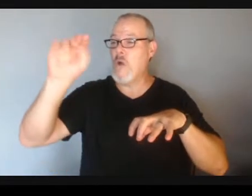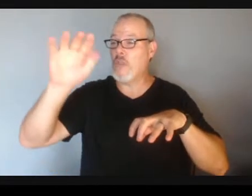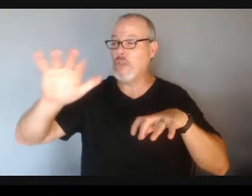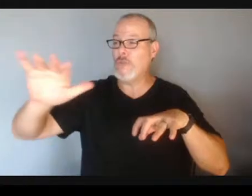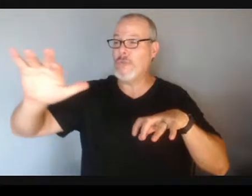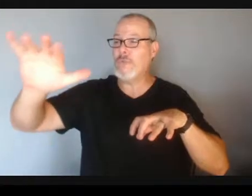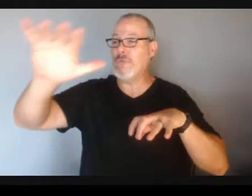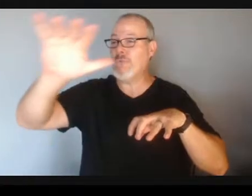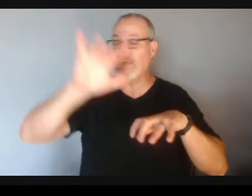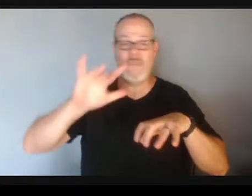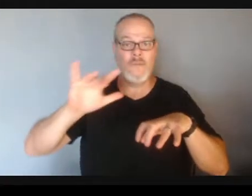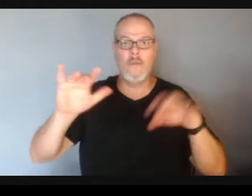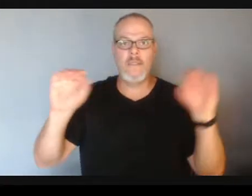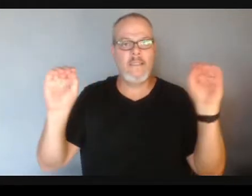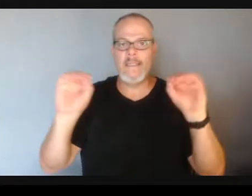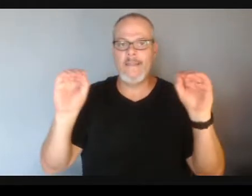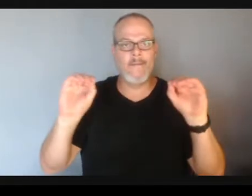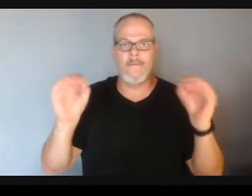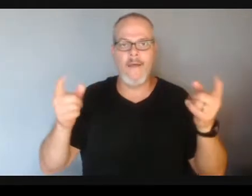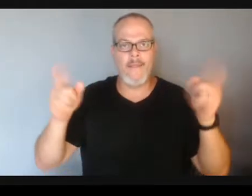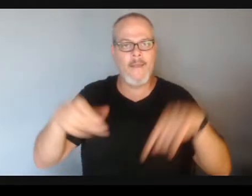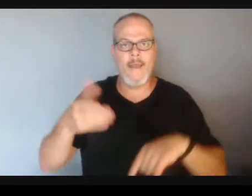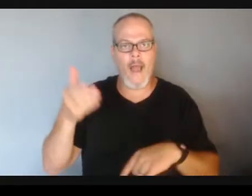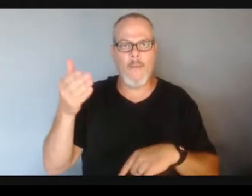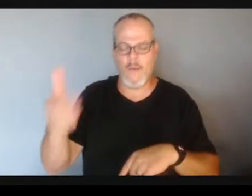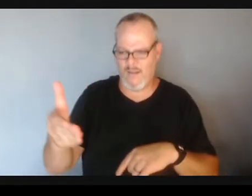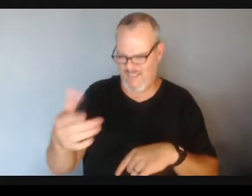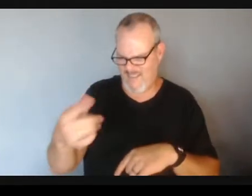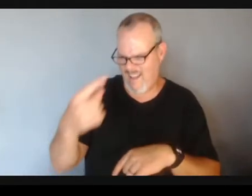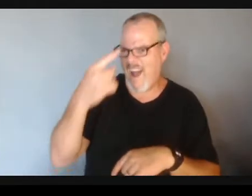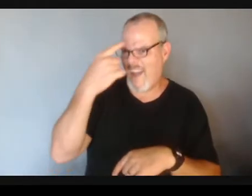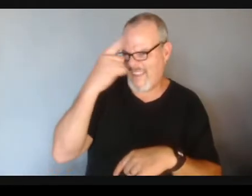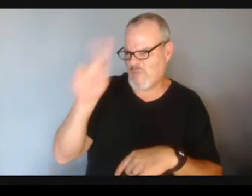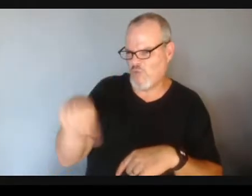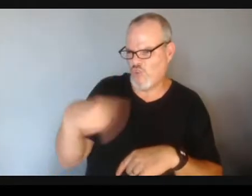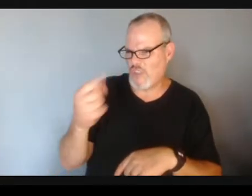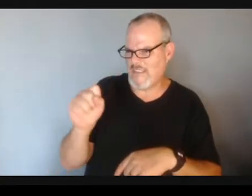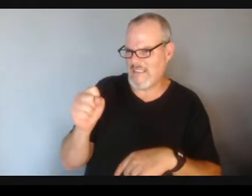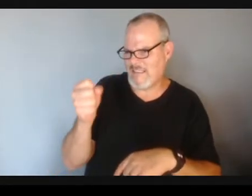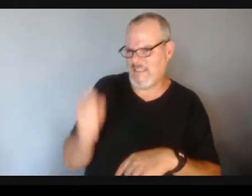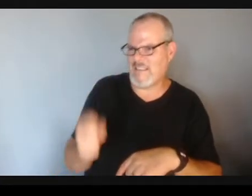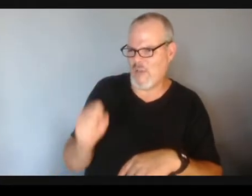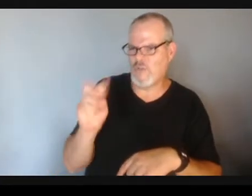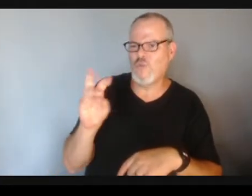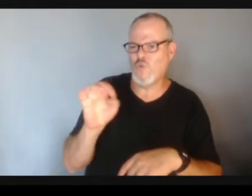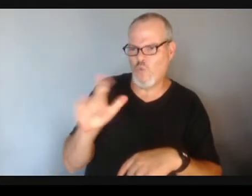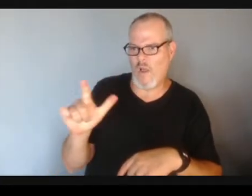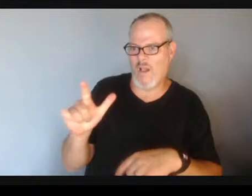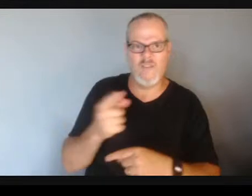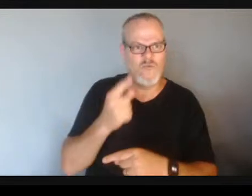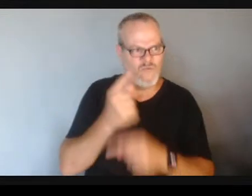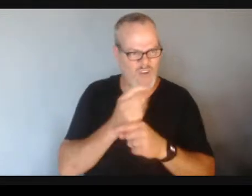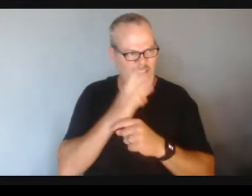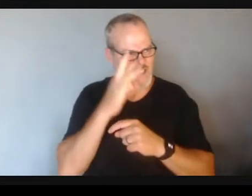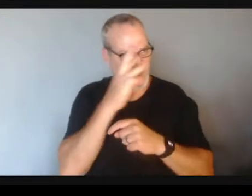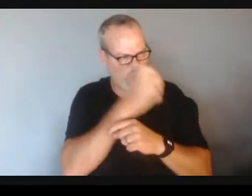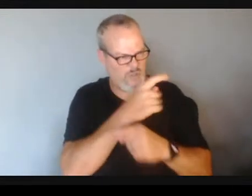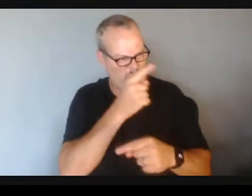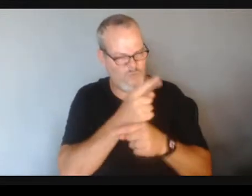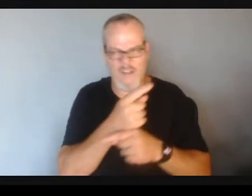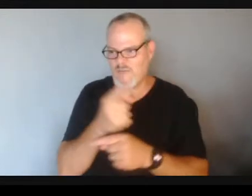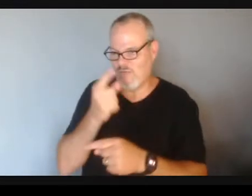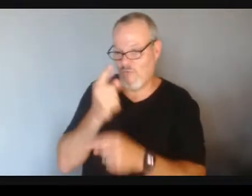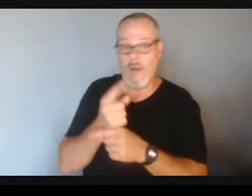out there. I don't know. I think it was just a south swell. It's kind of what we were putting together, right? Right.